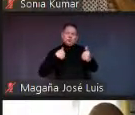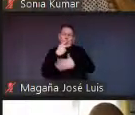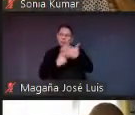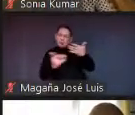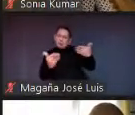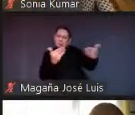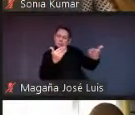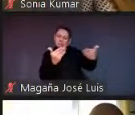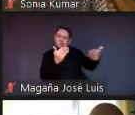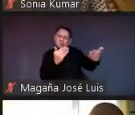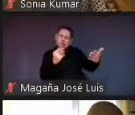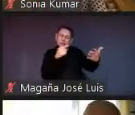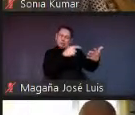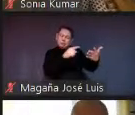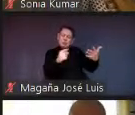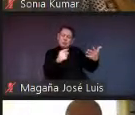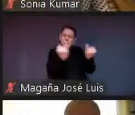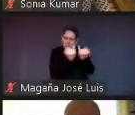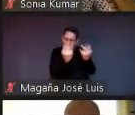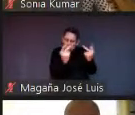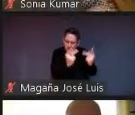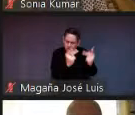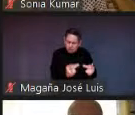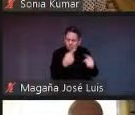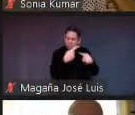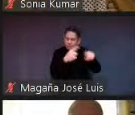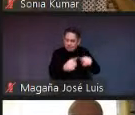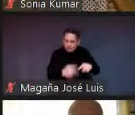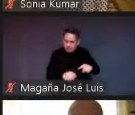local population needs. And to do that, you need to think